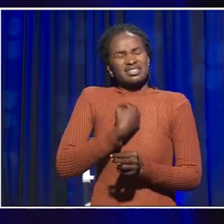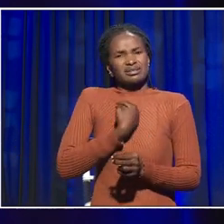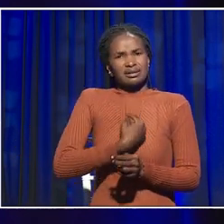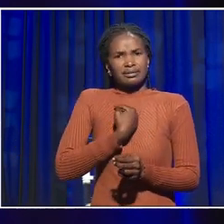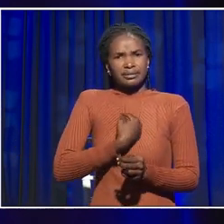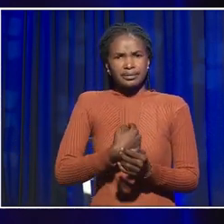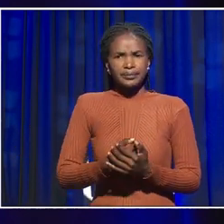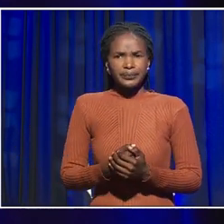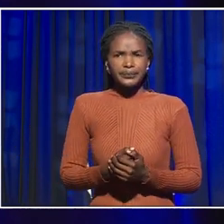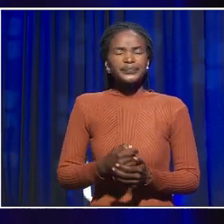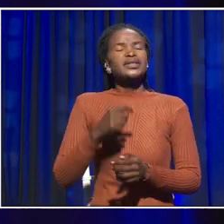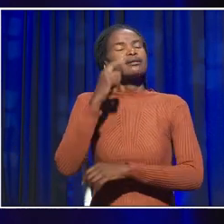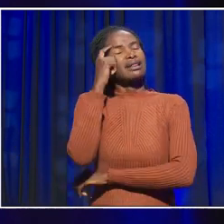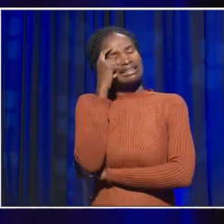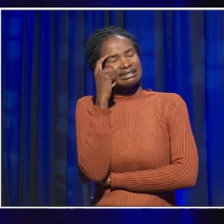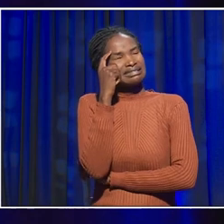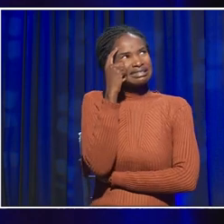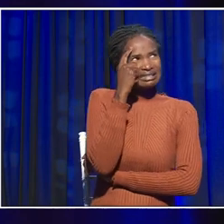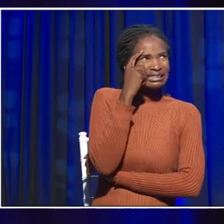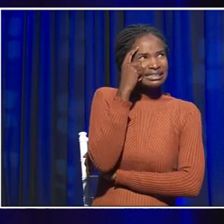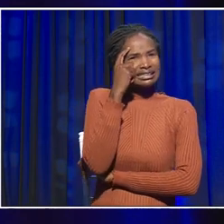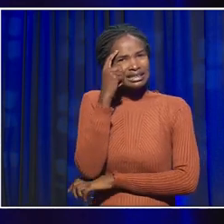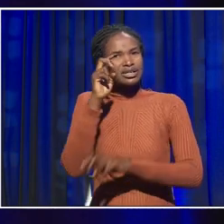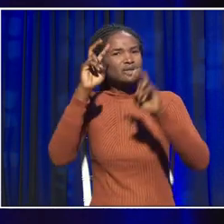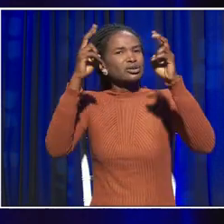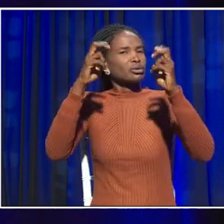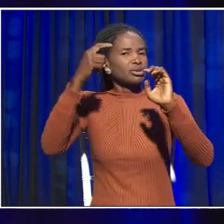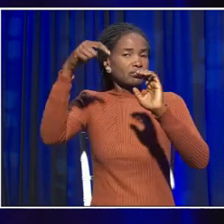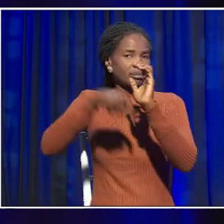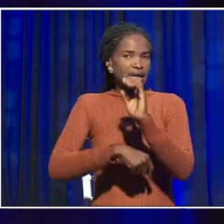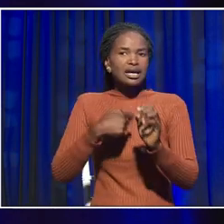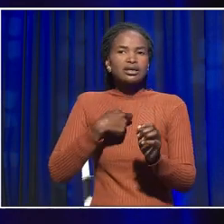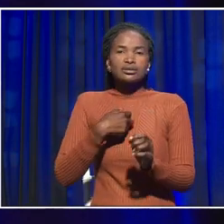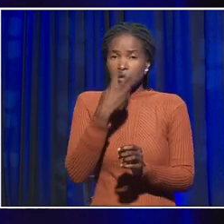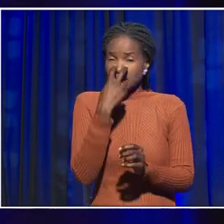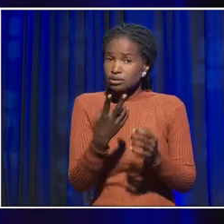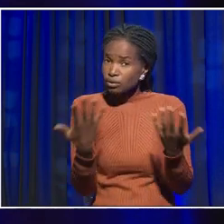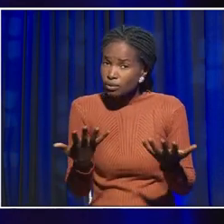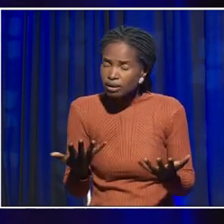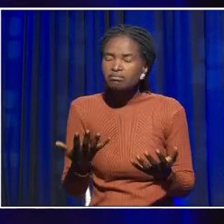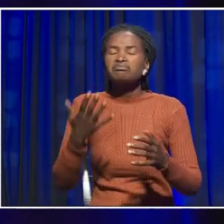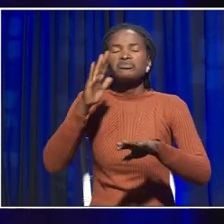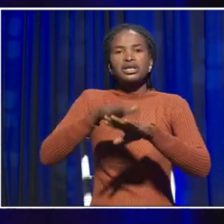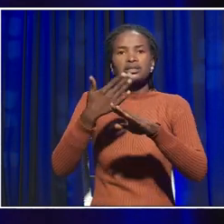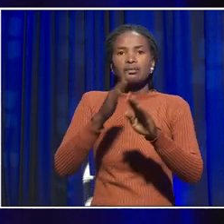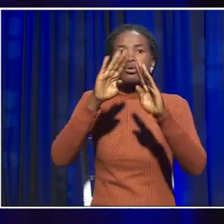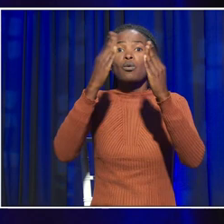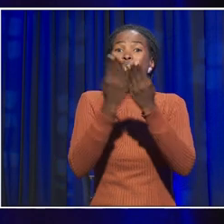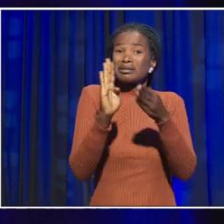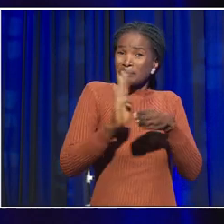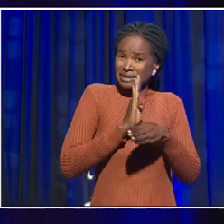talked and thought about this topic a lot more. And what I discovered is that, you know, in the business world